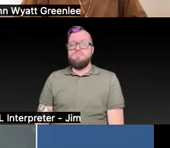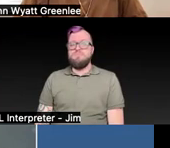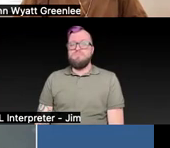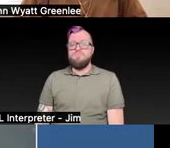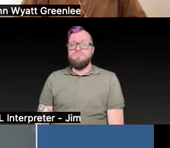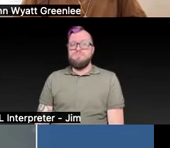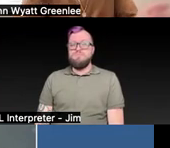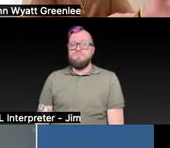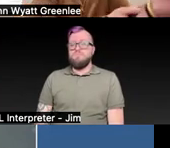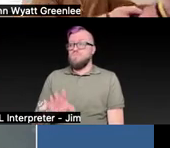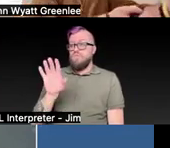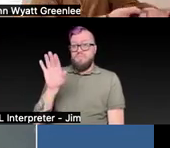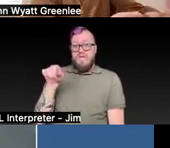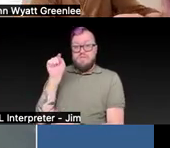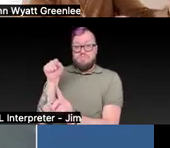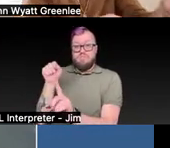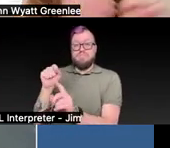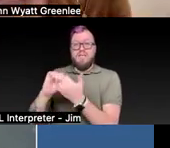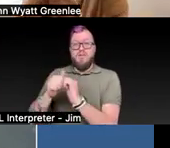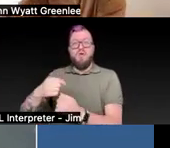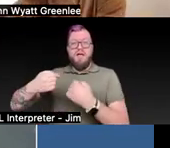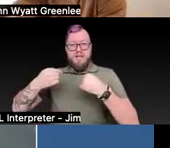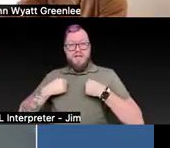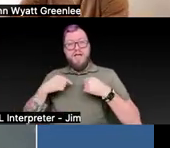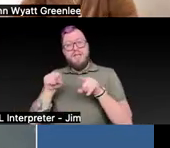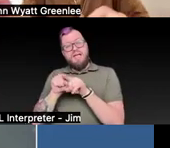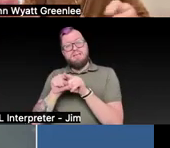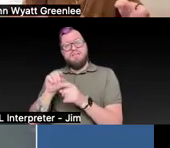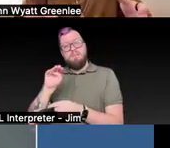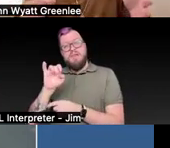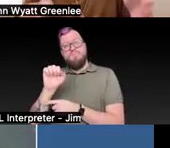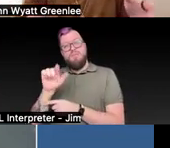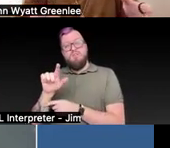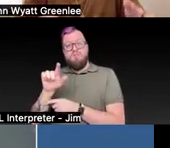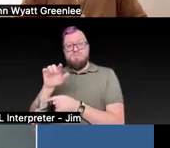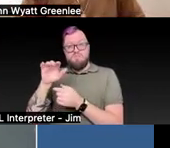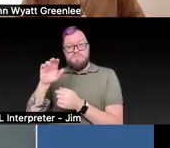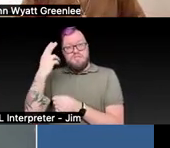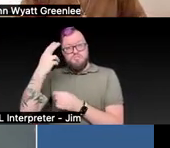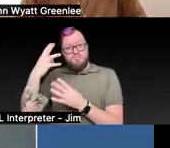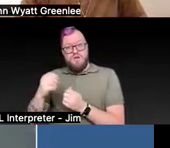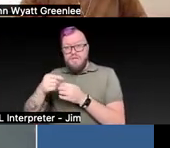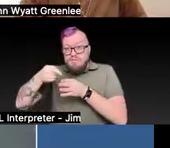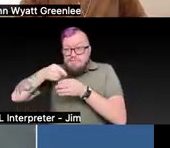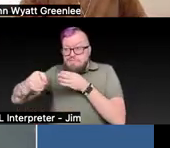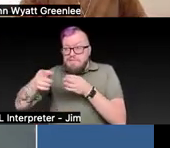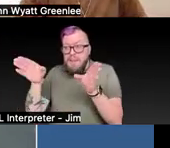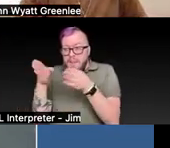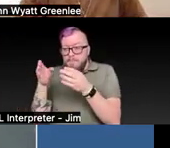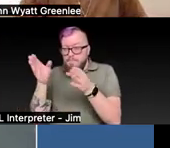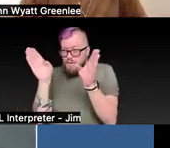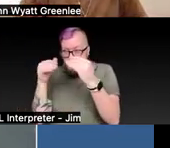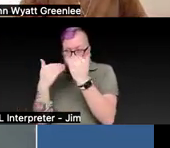that is how I, as a medieval historian with a really niche topic, have wound up